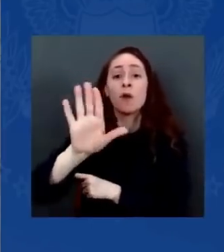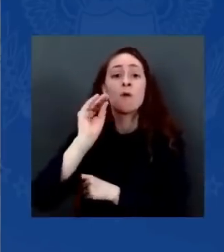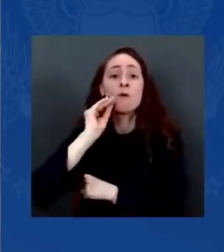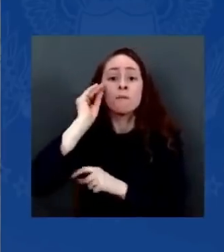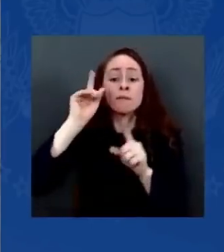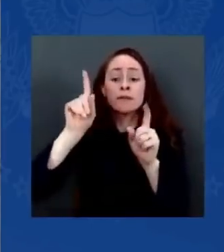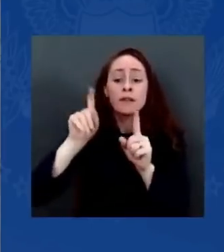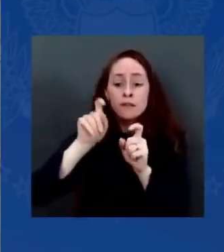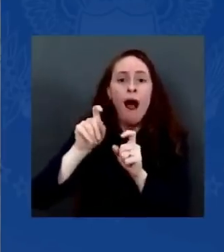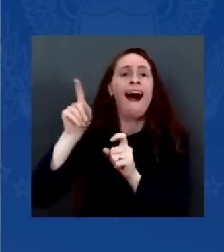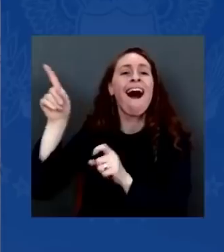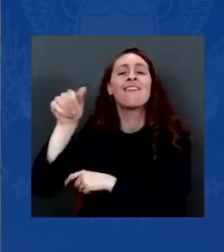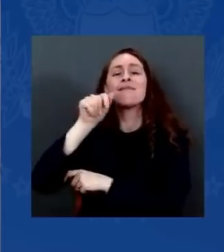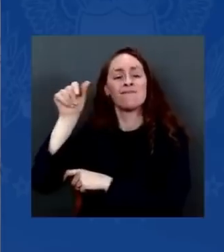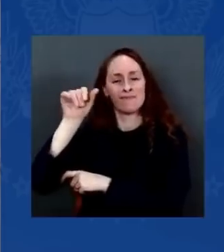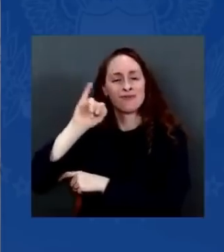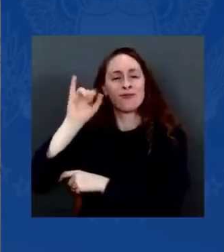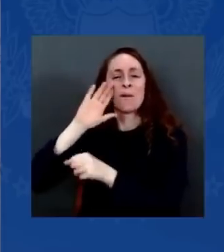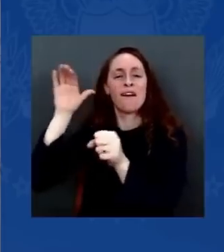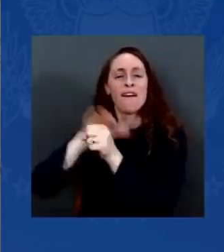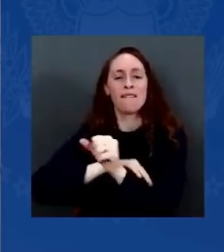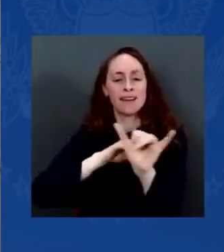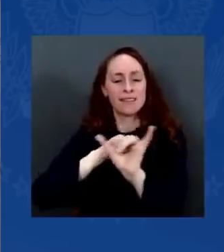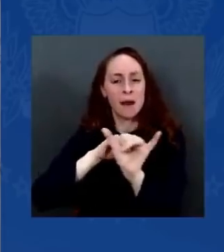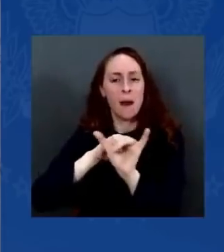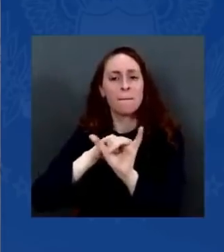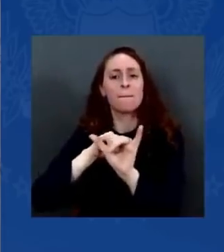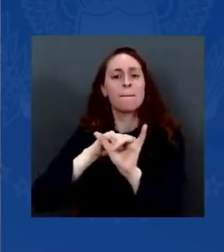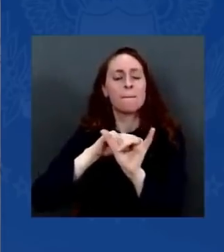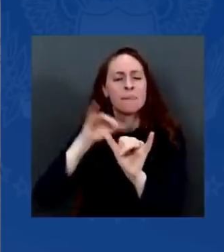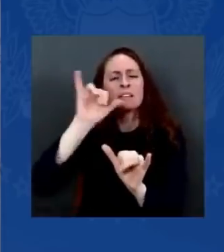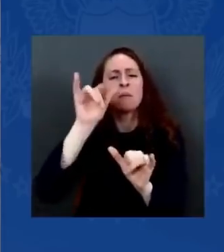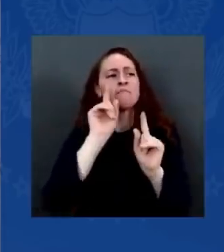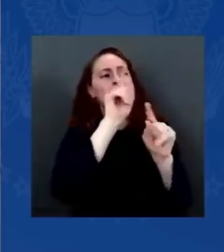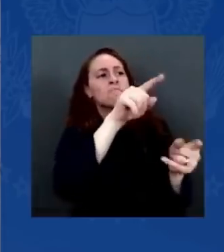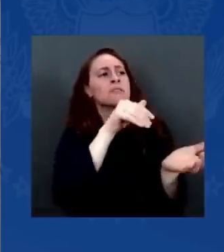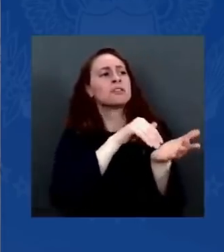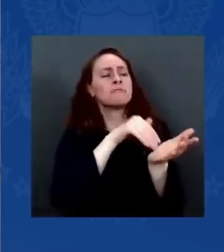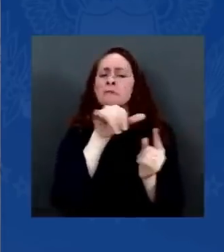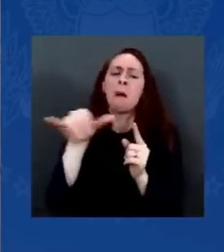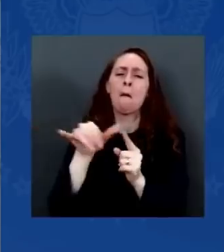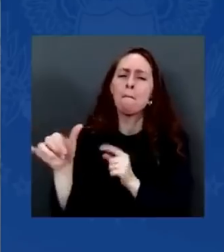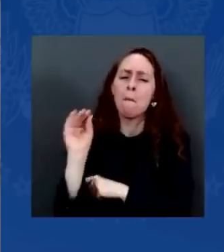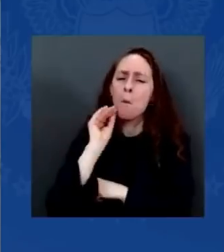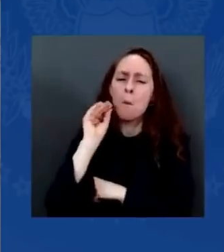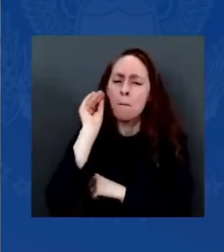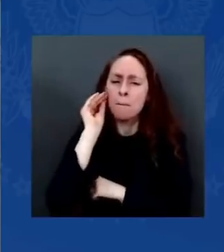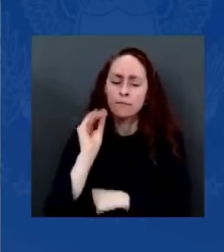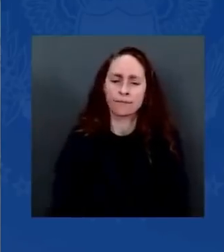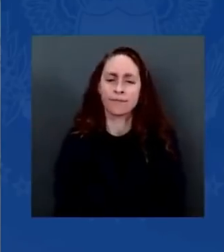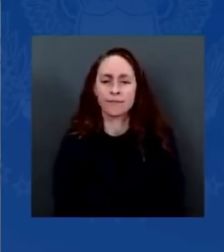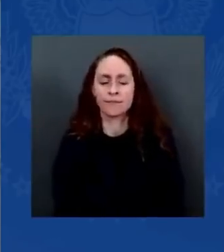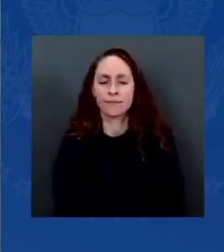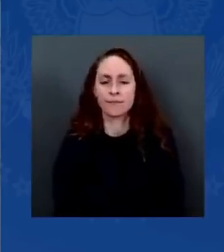reimbursed. We're providing access to free at-home tests for those who may have insurance as well, may not have insurance, I should